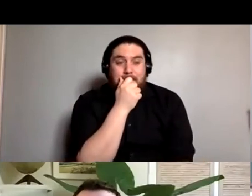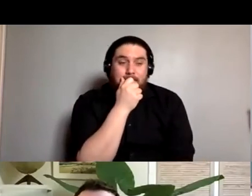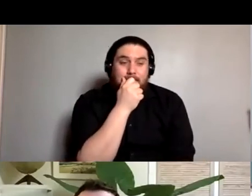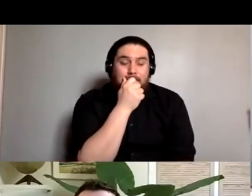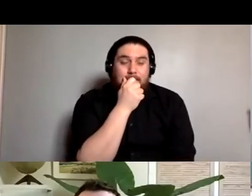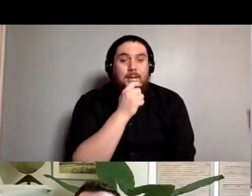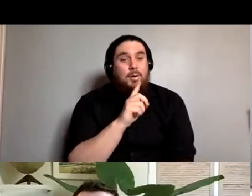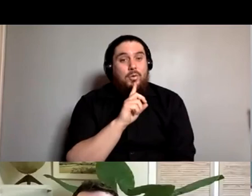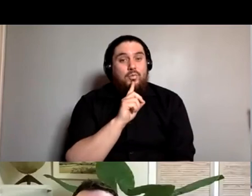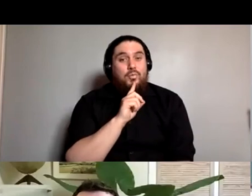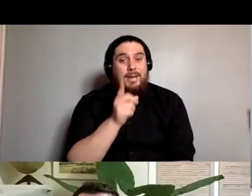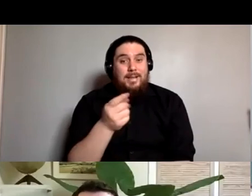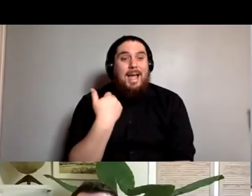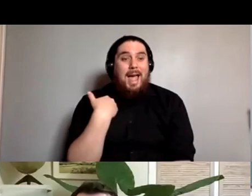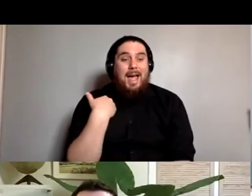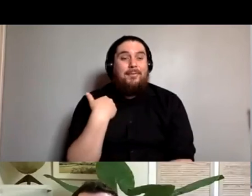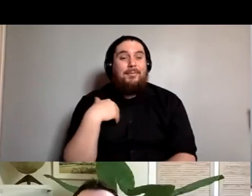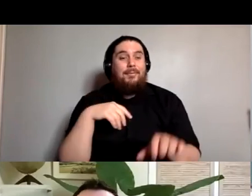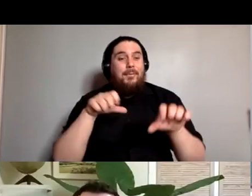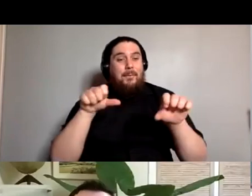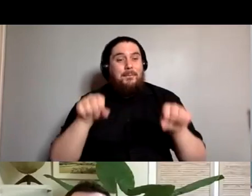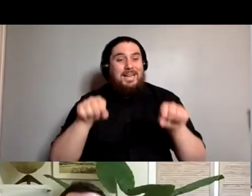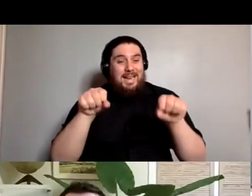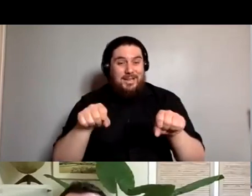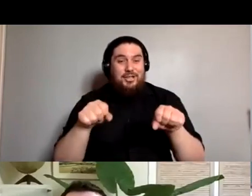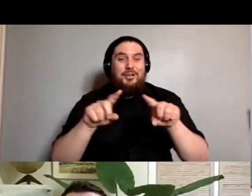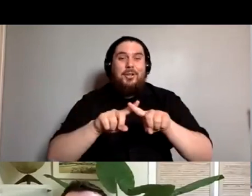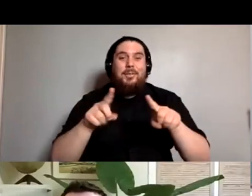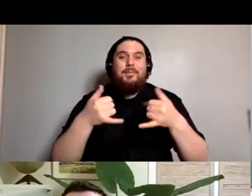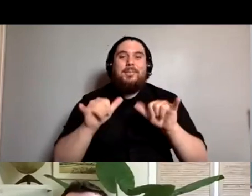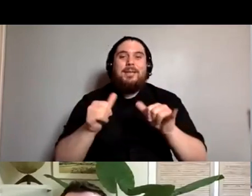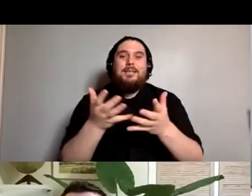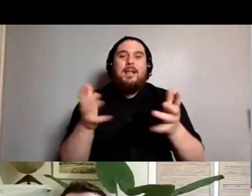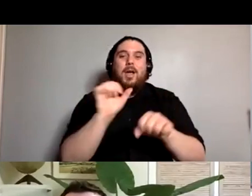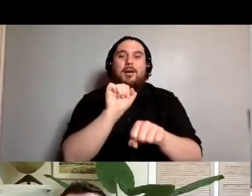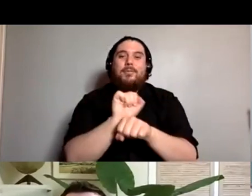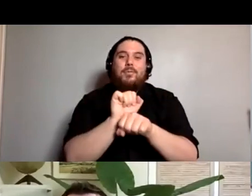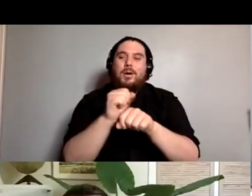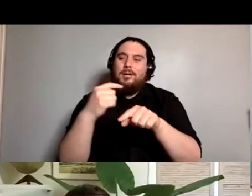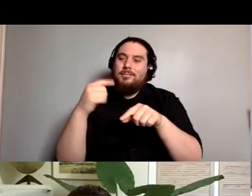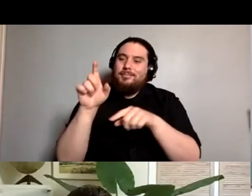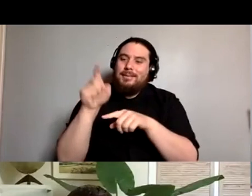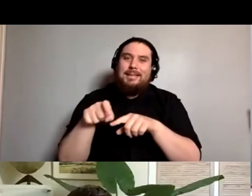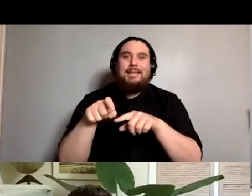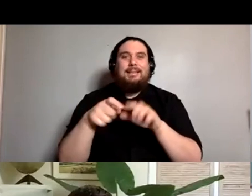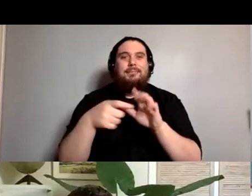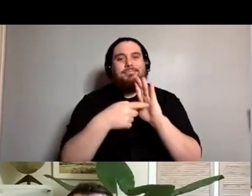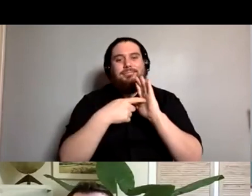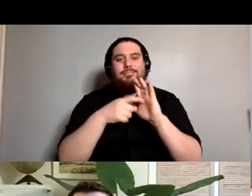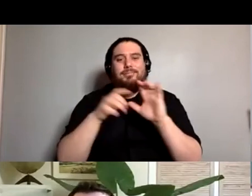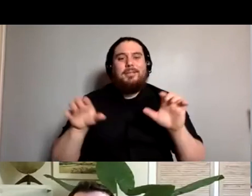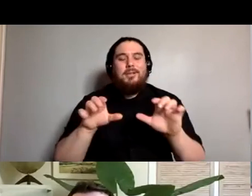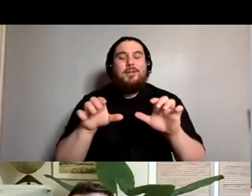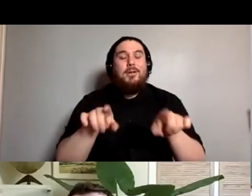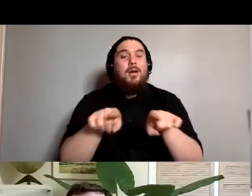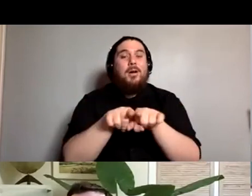real potential, but there's also, you know, a lot of work still to be done, and a lot of work on the basic fundamentals,